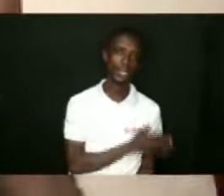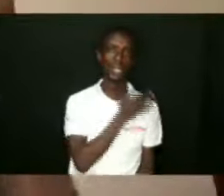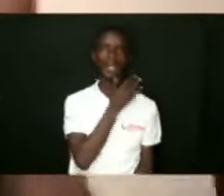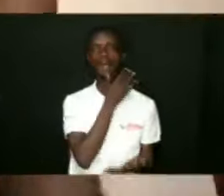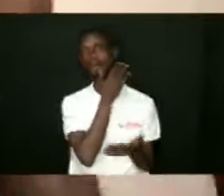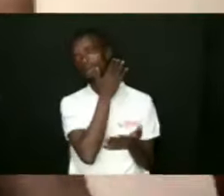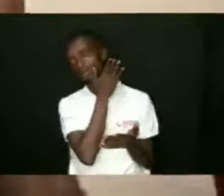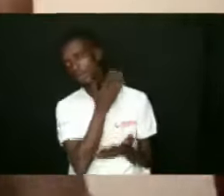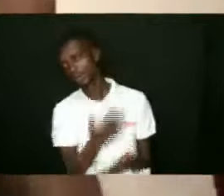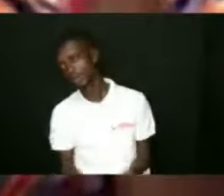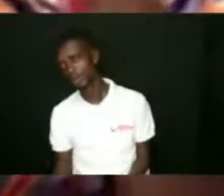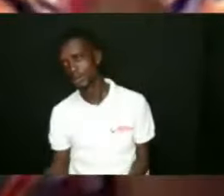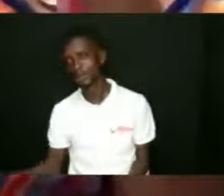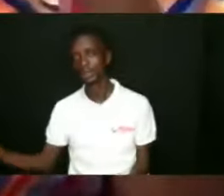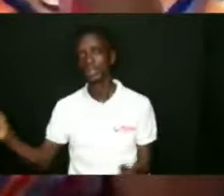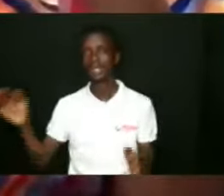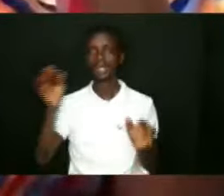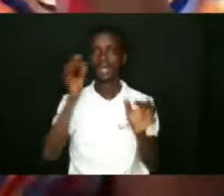Amen.